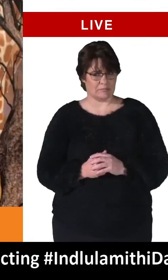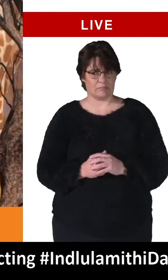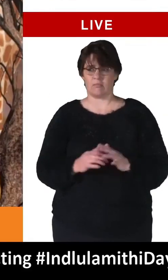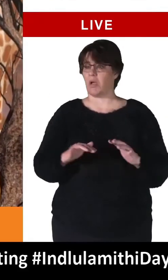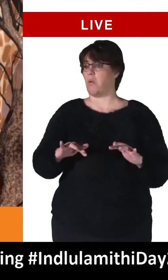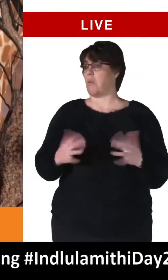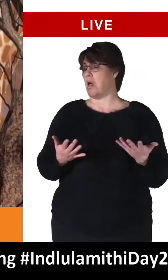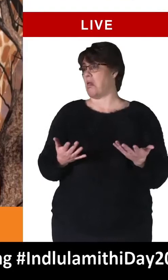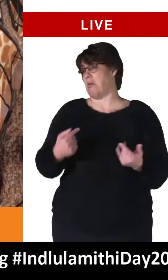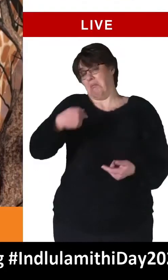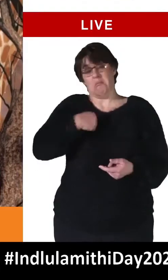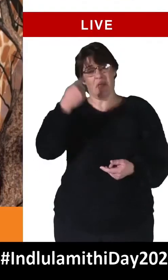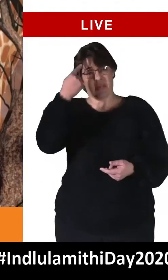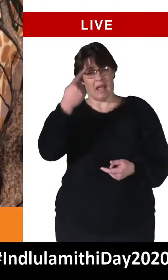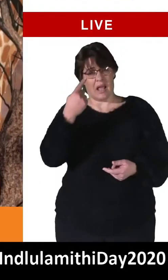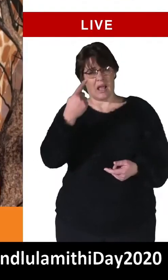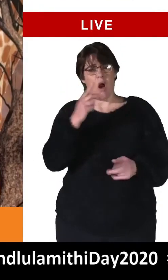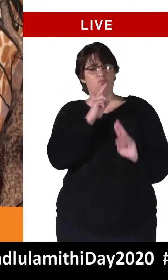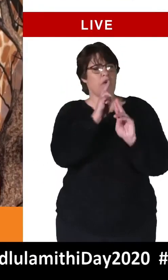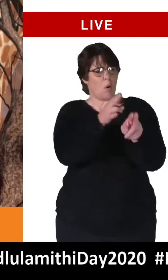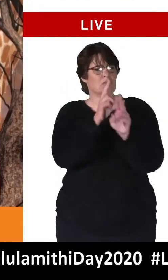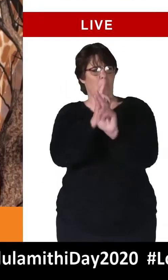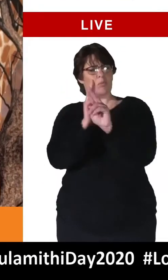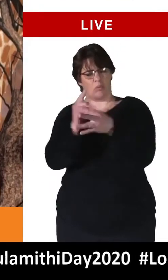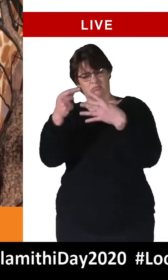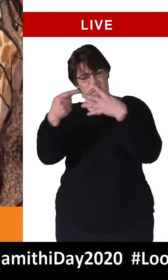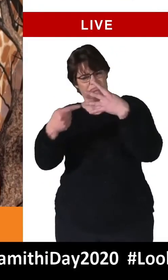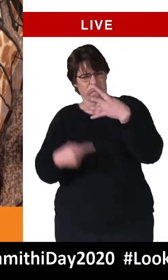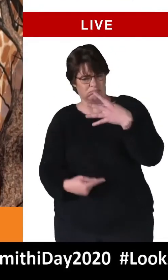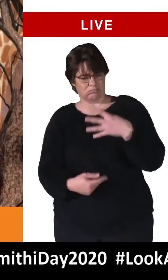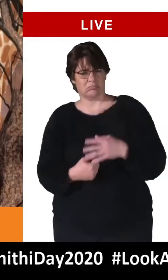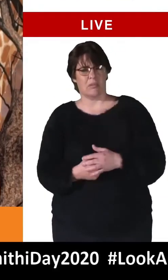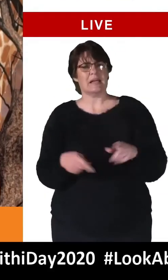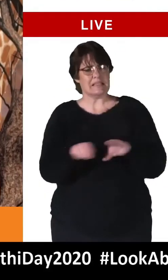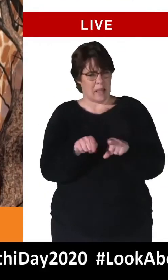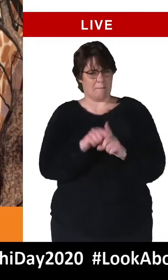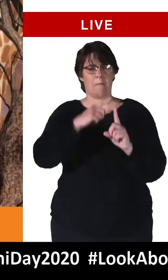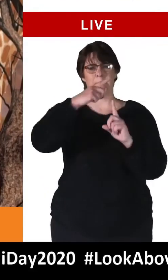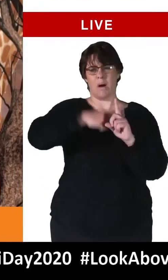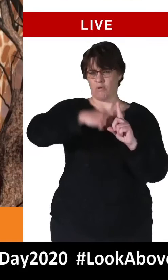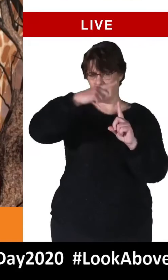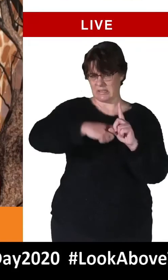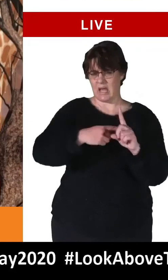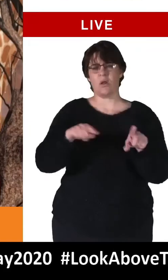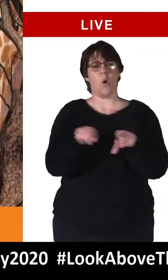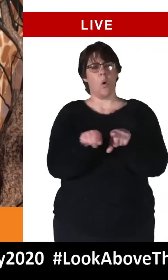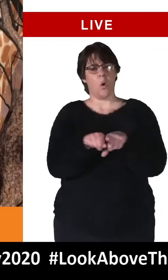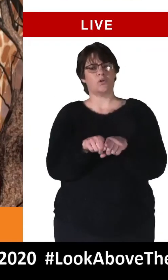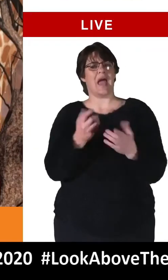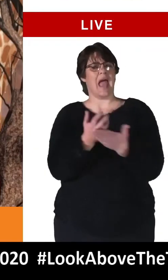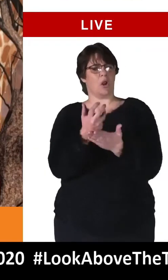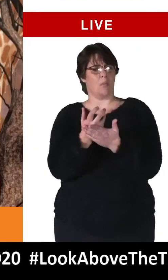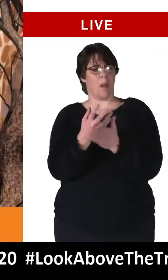Well, I do think that in all our reports, including the barometer and the economic